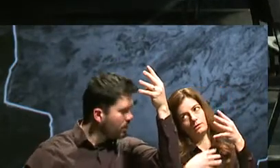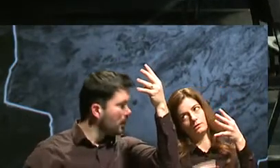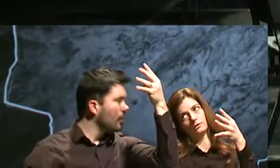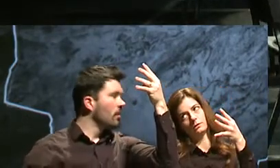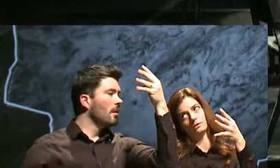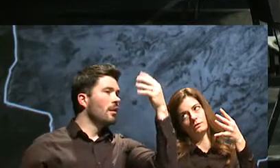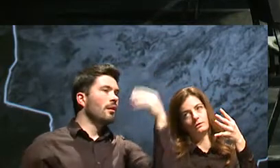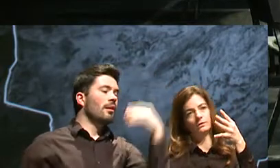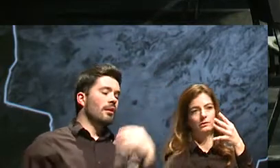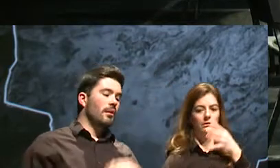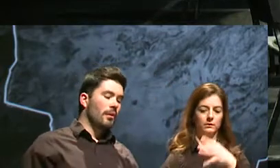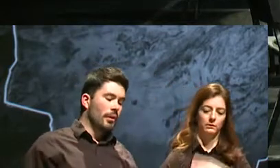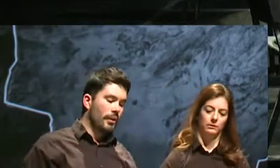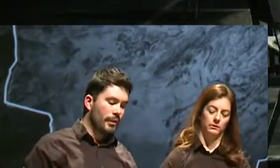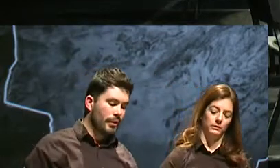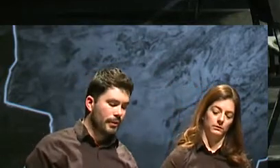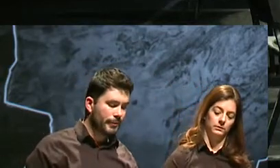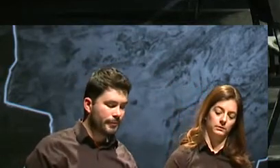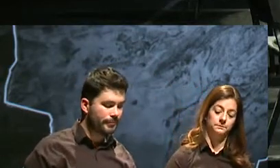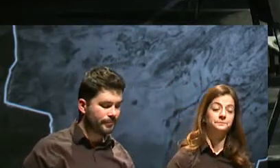And on.